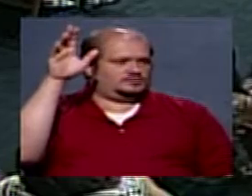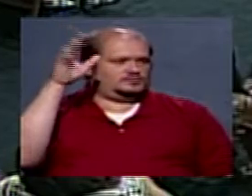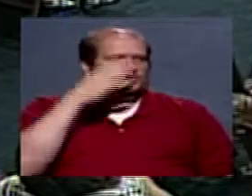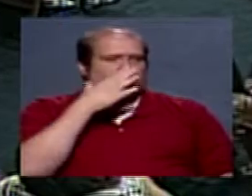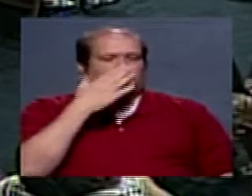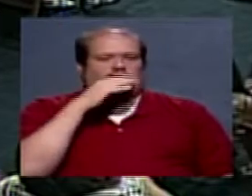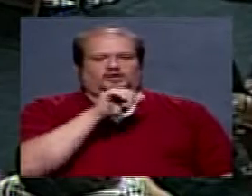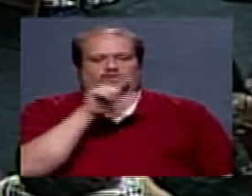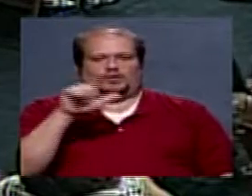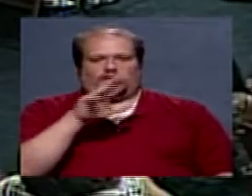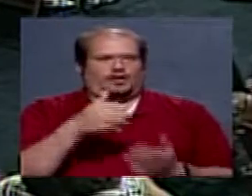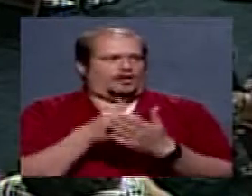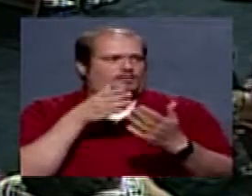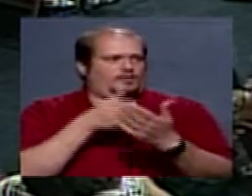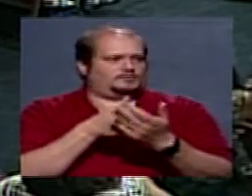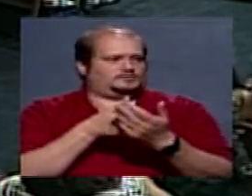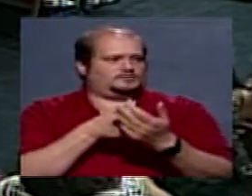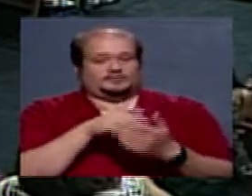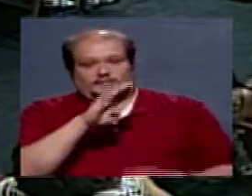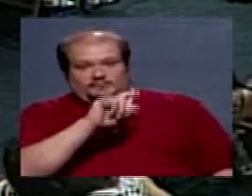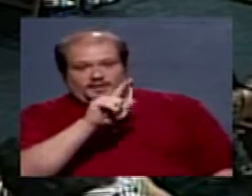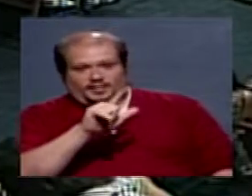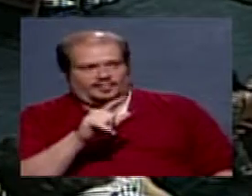Thank you all. All opposed? Bill?